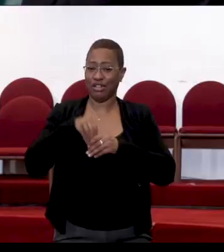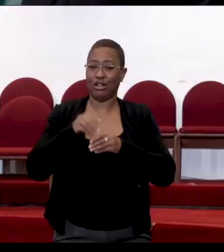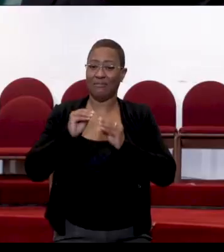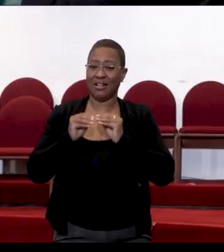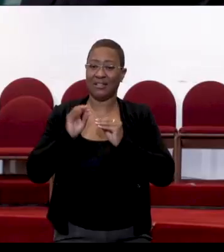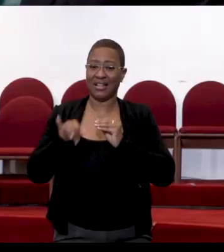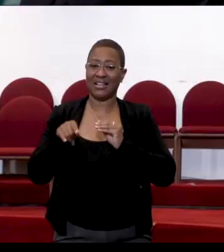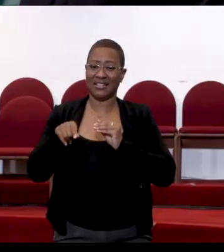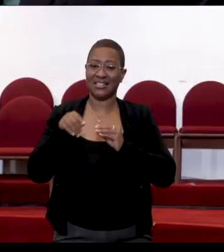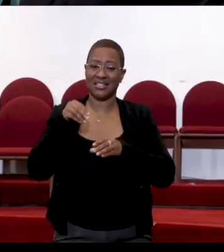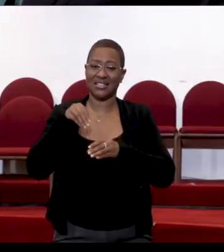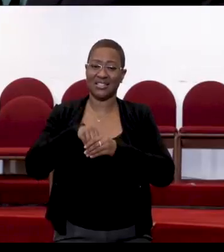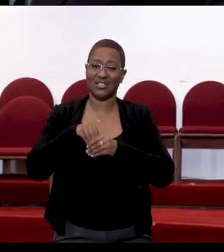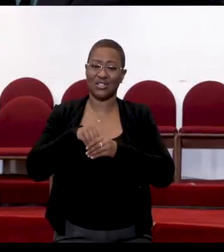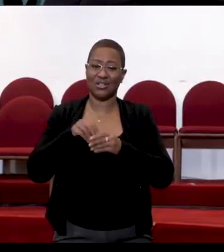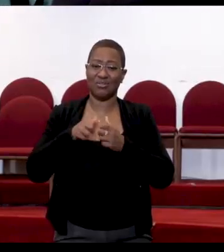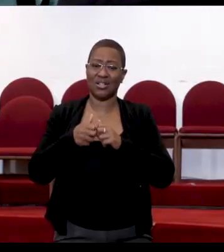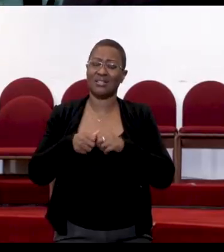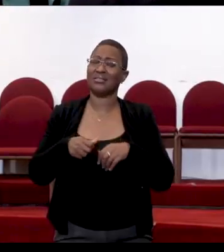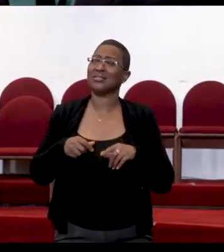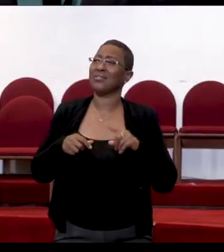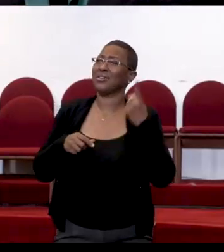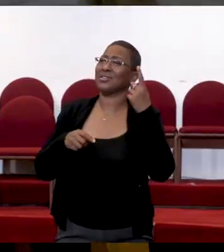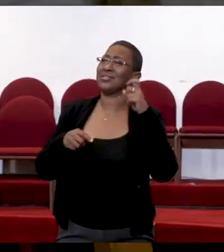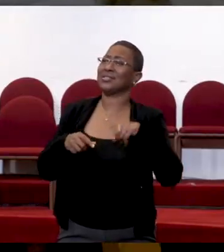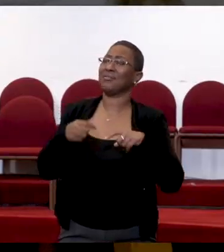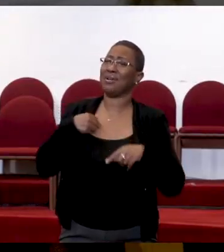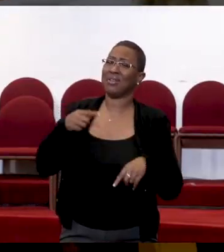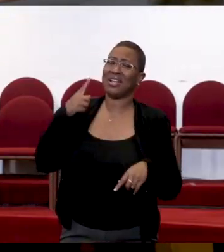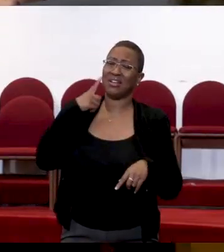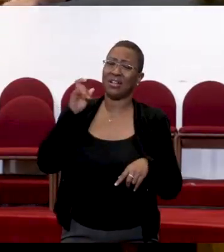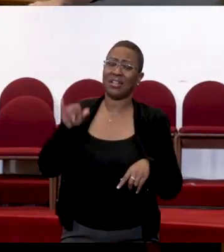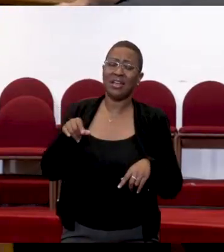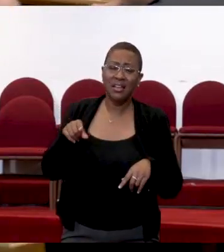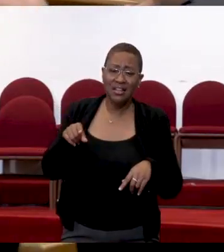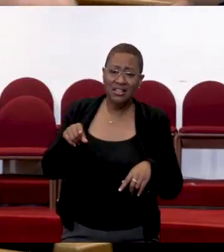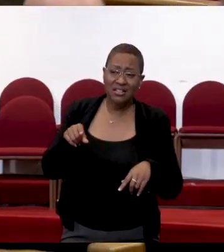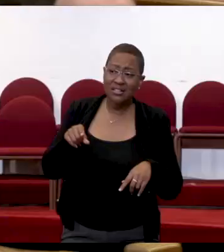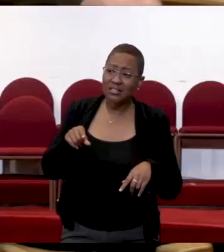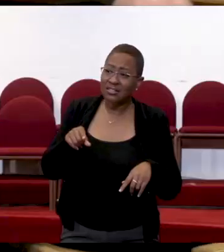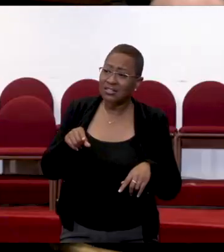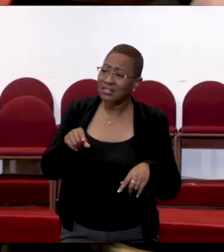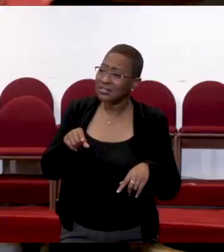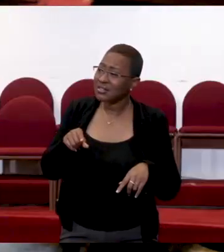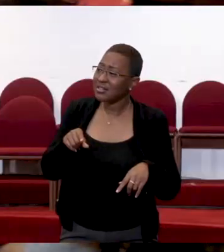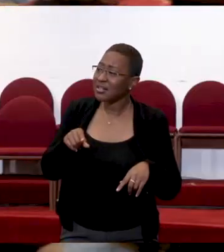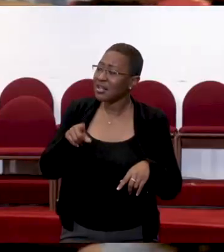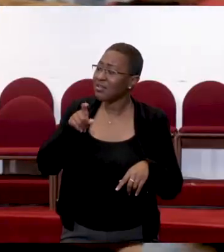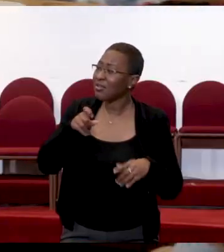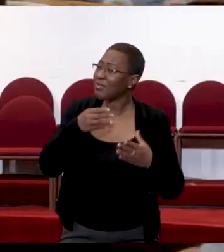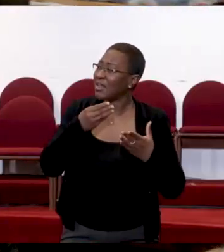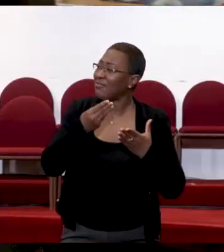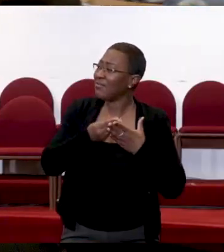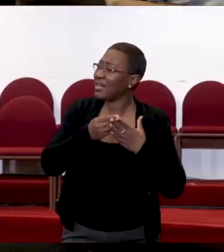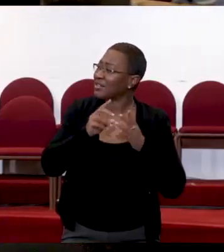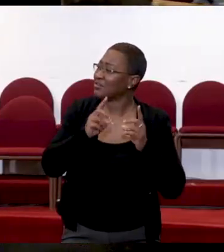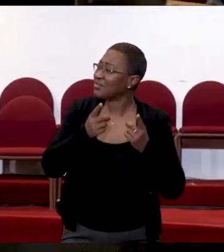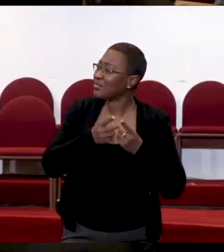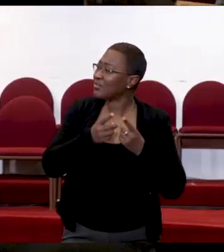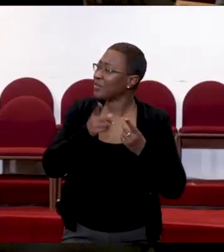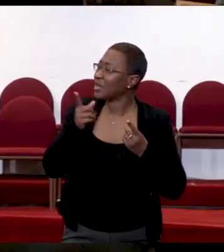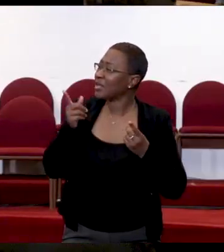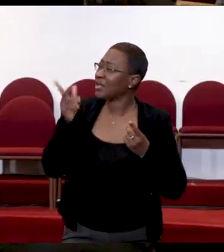is internal operation. This is the first time I'm hearing this issue, but I'm going to ask somebody from the finance department to say, are we hearing about this and are we